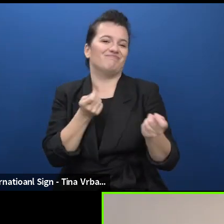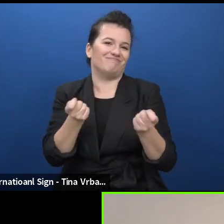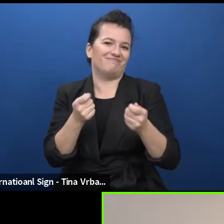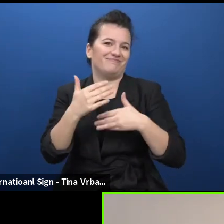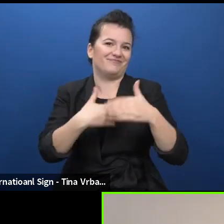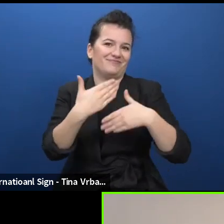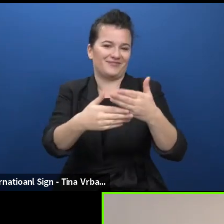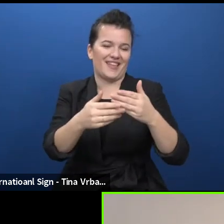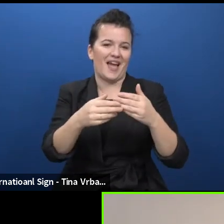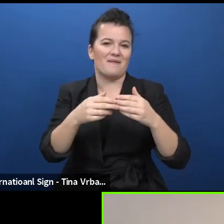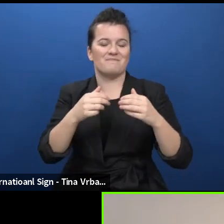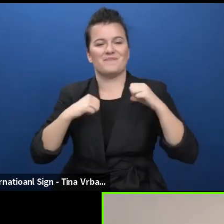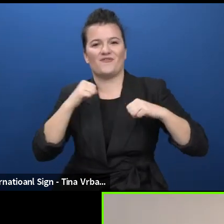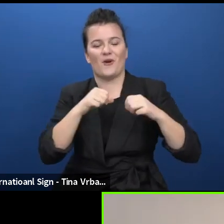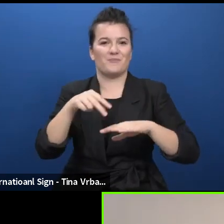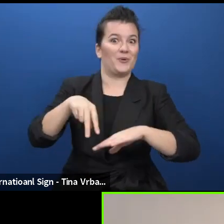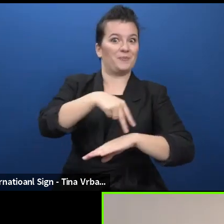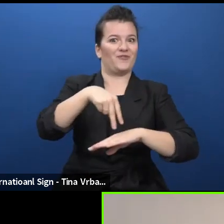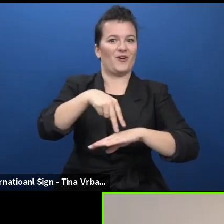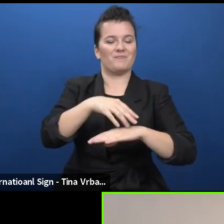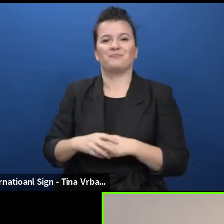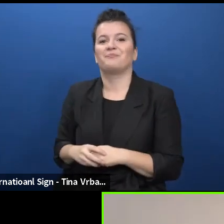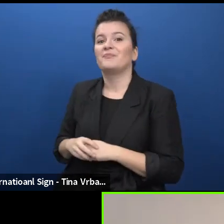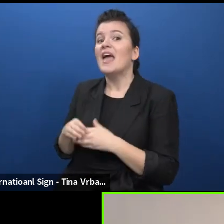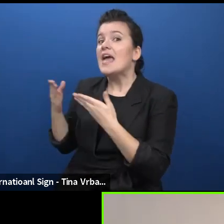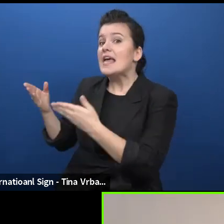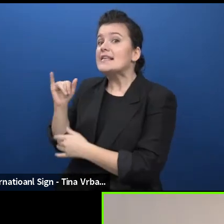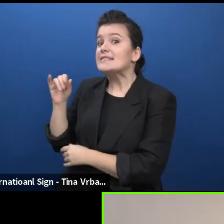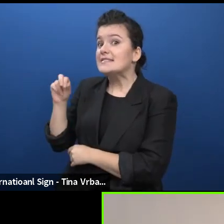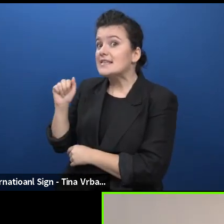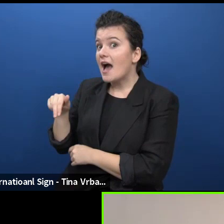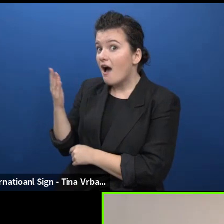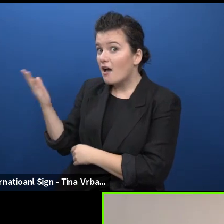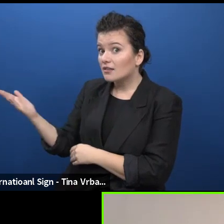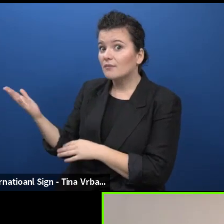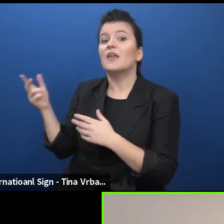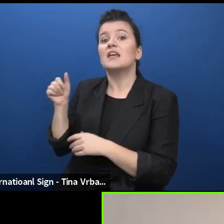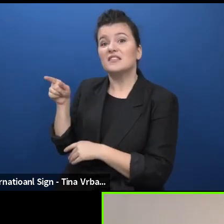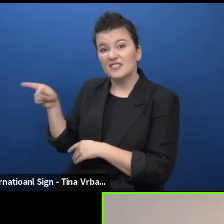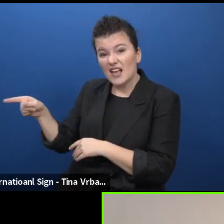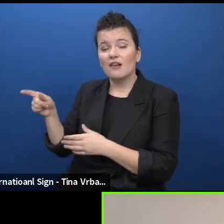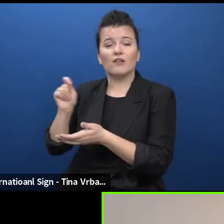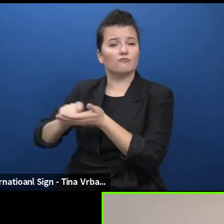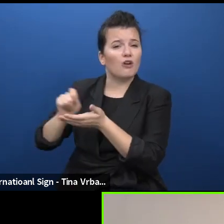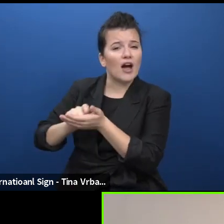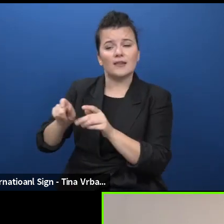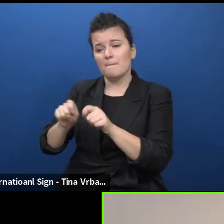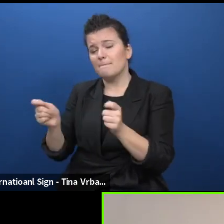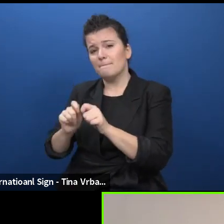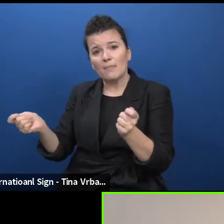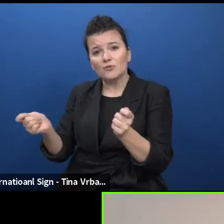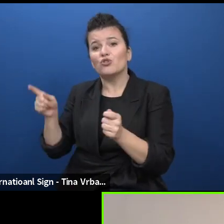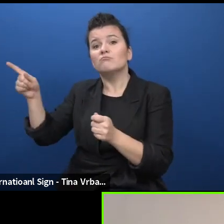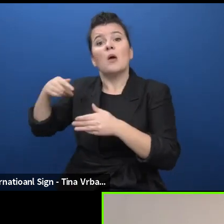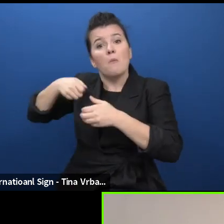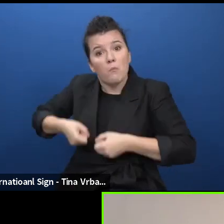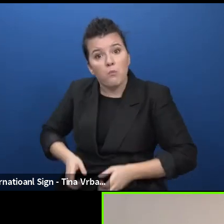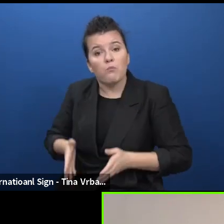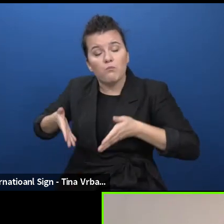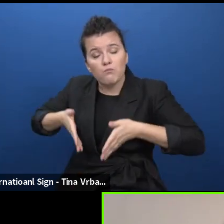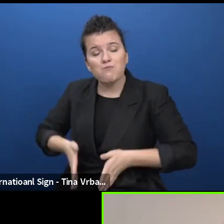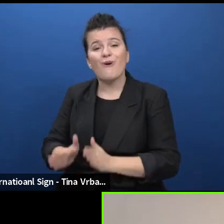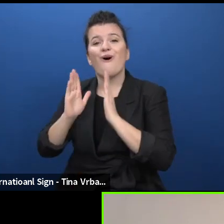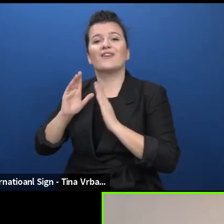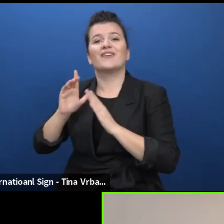about Jan. Jan is a writer, playwright, academic and publisher born in Luxembourg from an Italian father